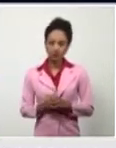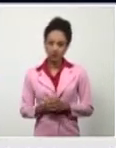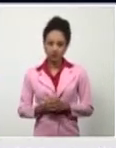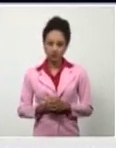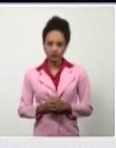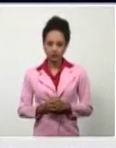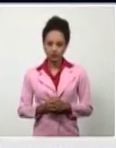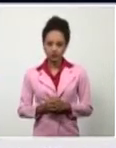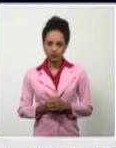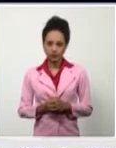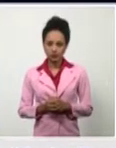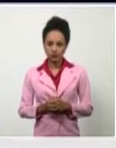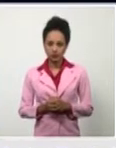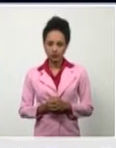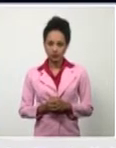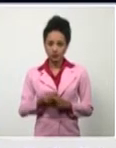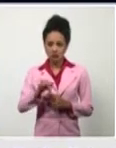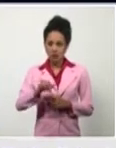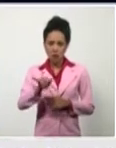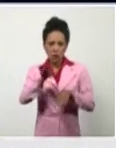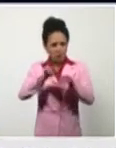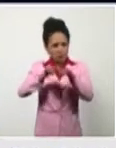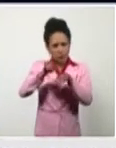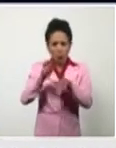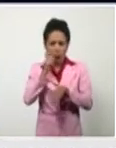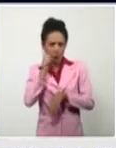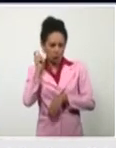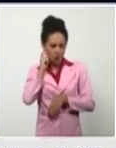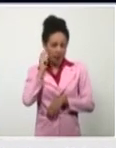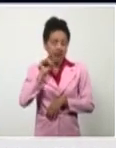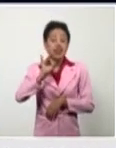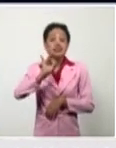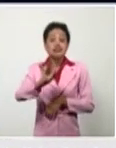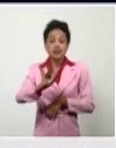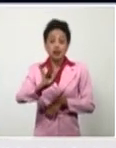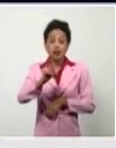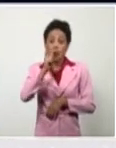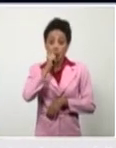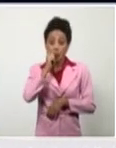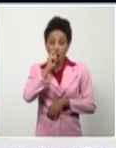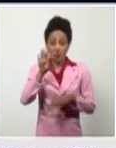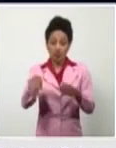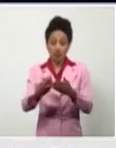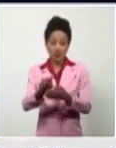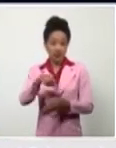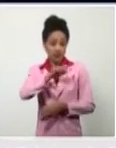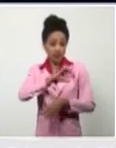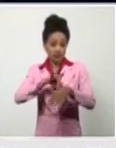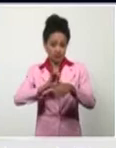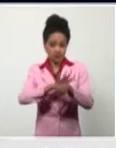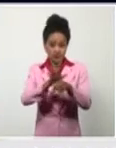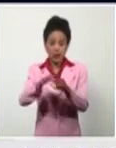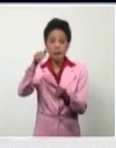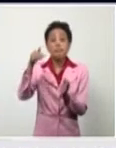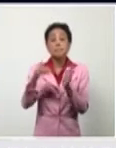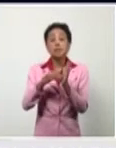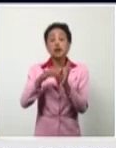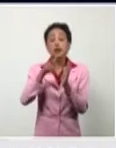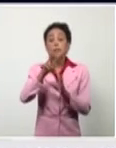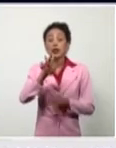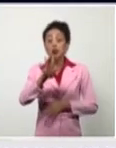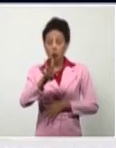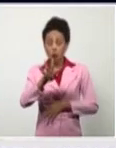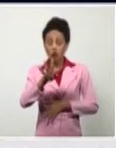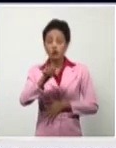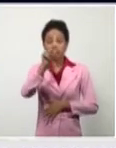and 7 out of the 20 cases were male, accumulating 1,024 for 50.1% in the